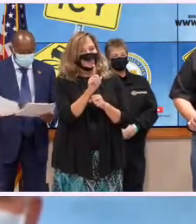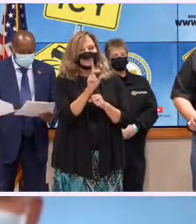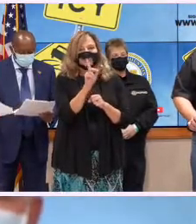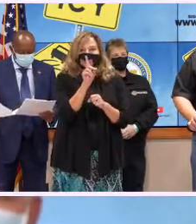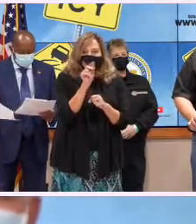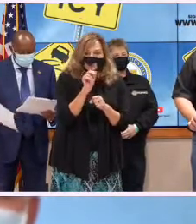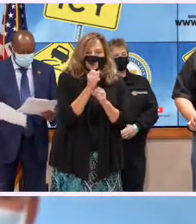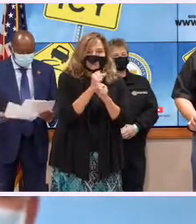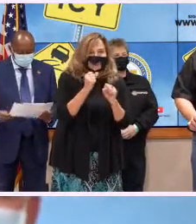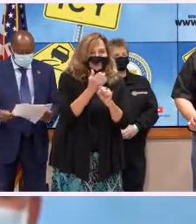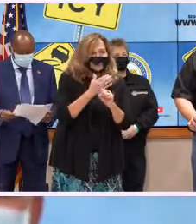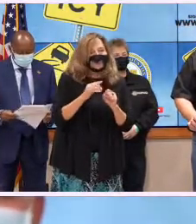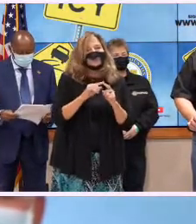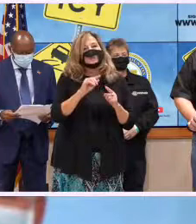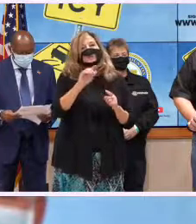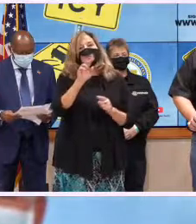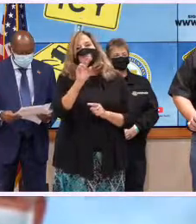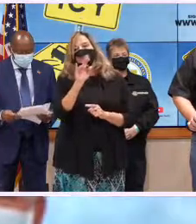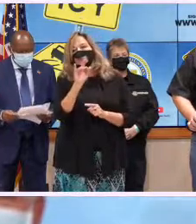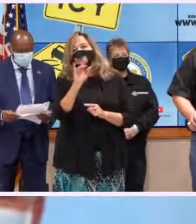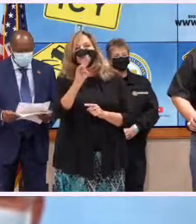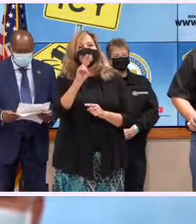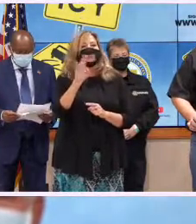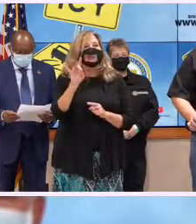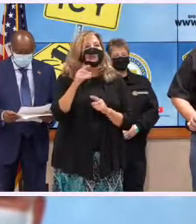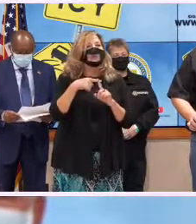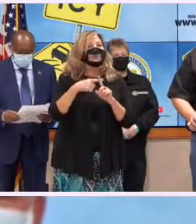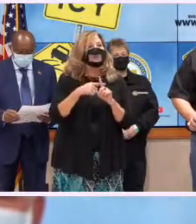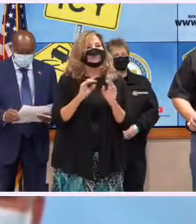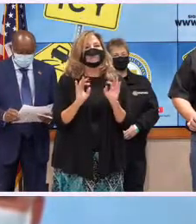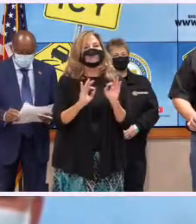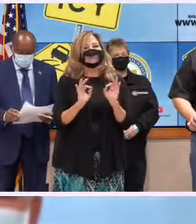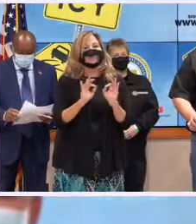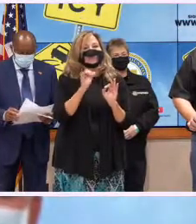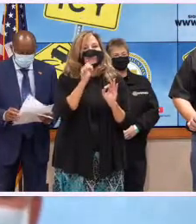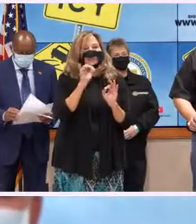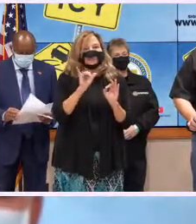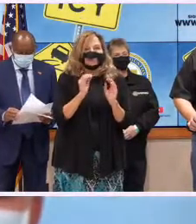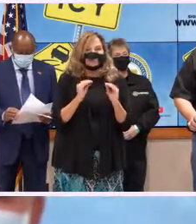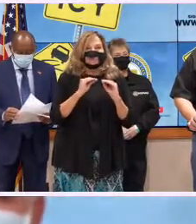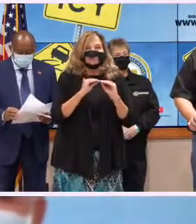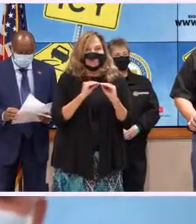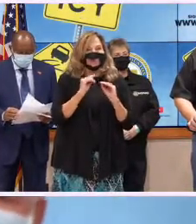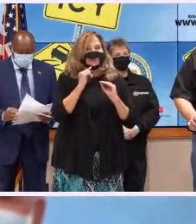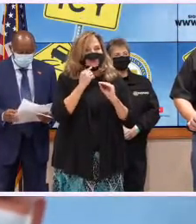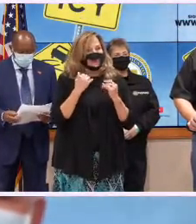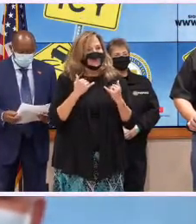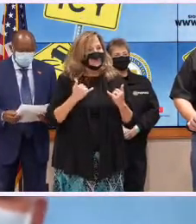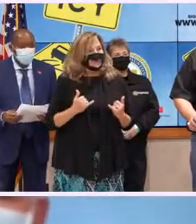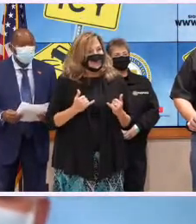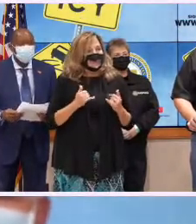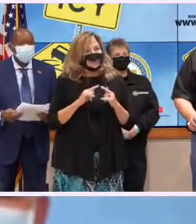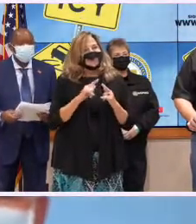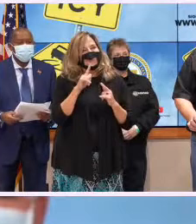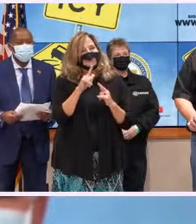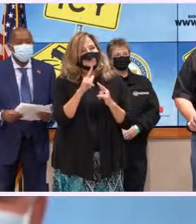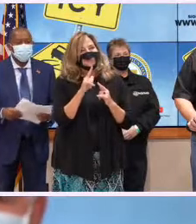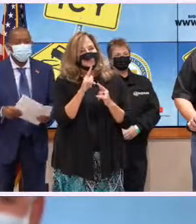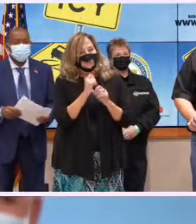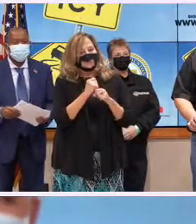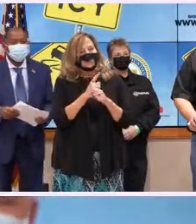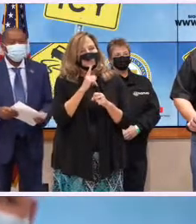talking 25, 28 degrees, you need to go above and beyond that for this event to try to minimize property damage as much as you